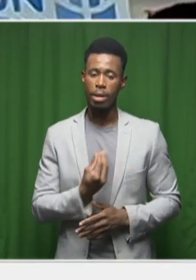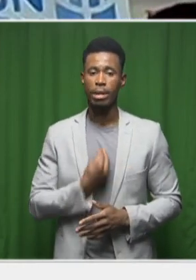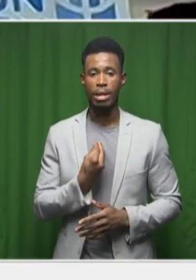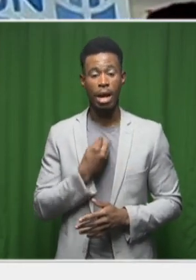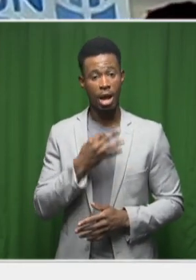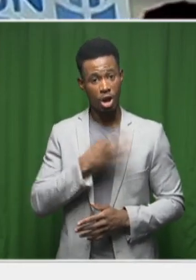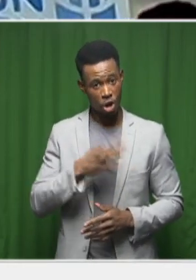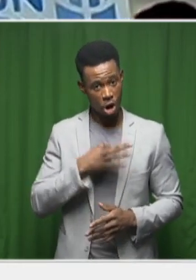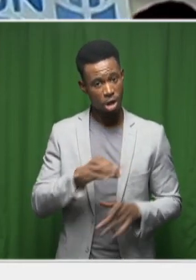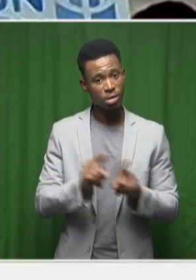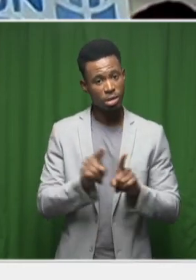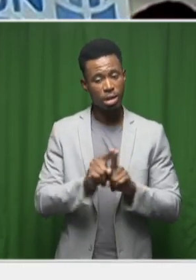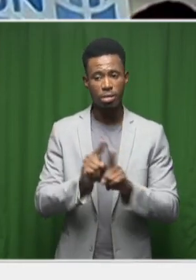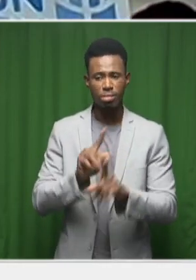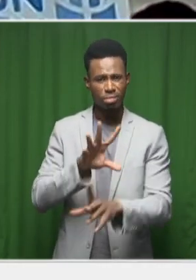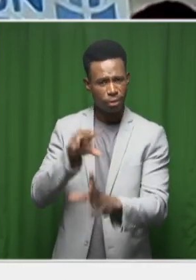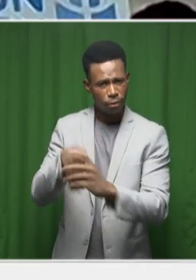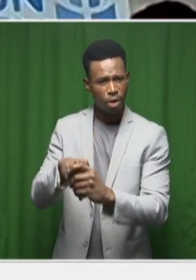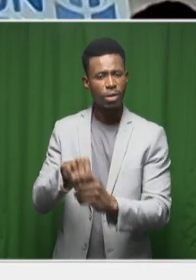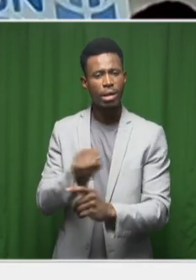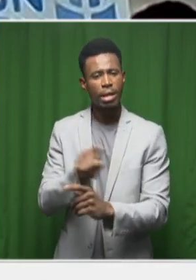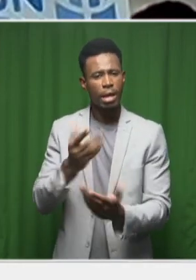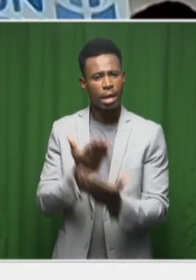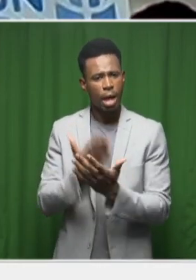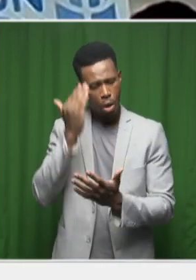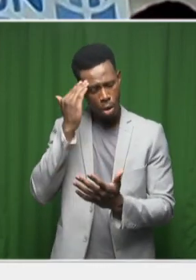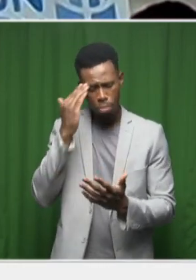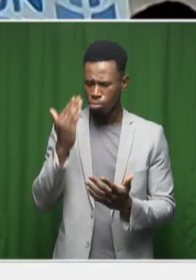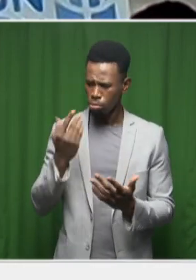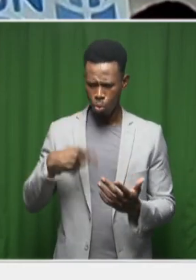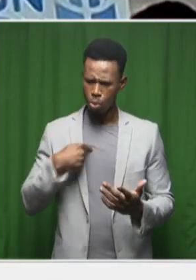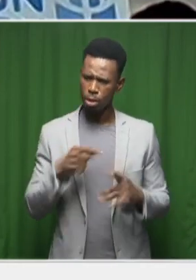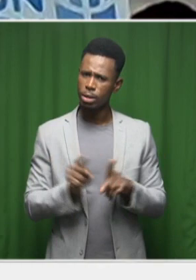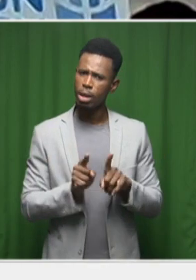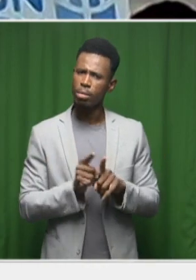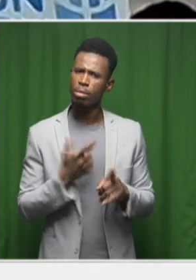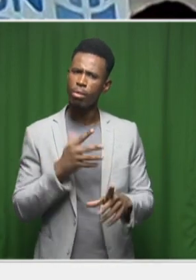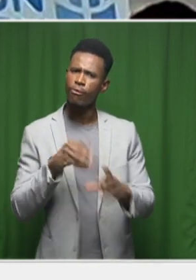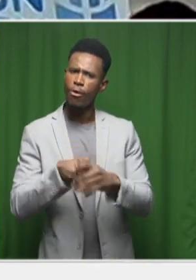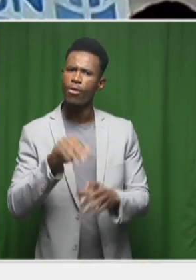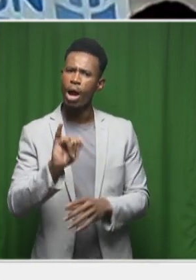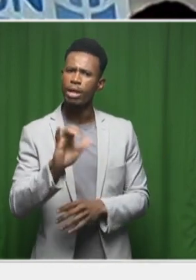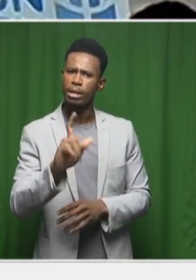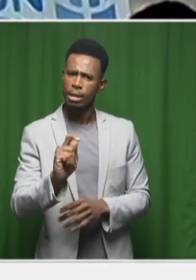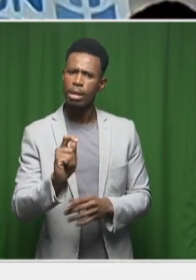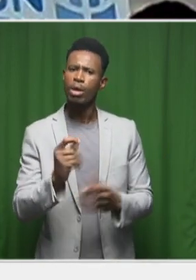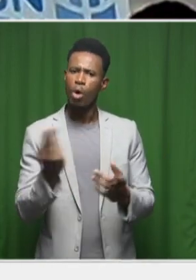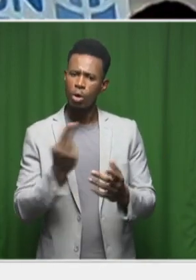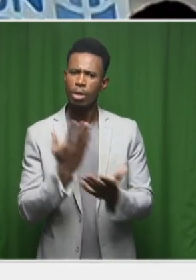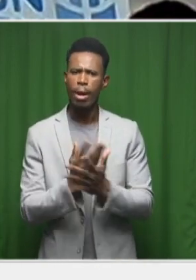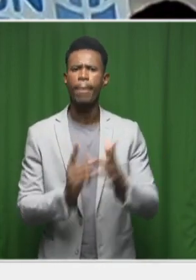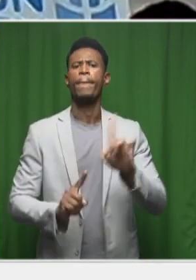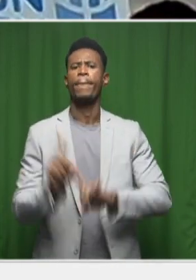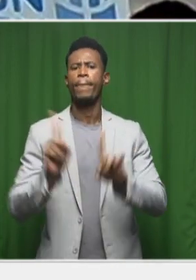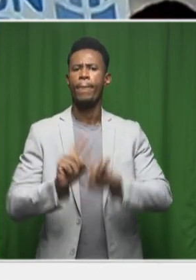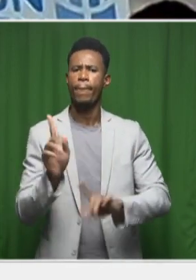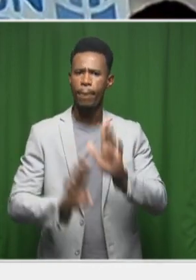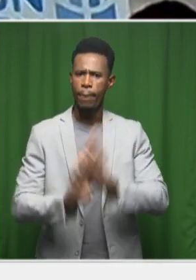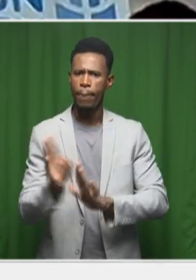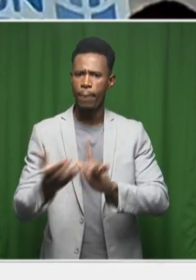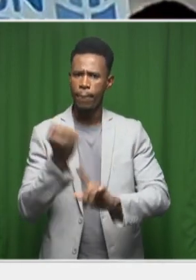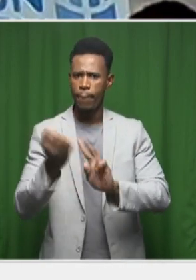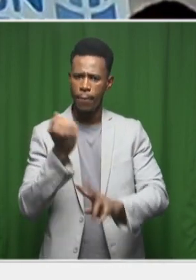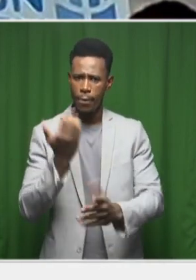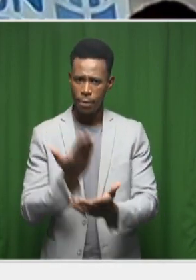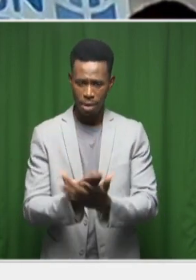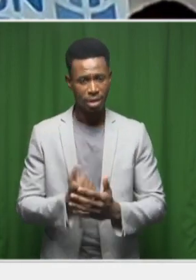but also they know that they can be within the space and excel as well. So that's the main reason for this code. We want to make sure that we